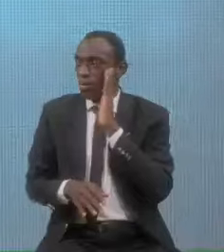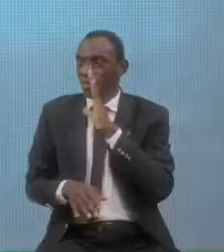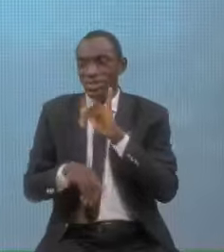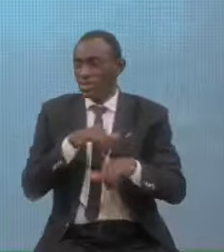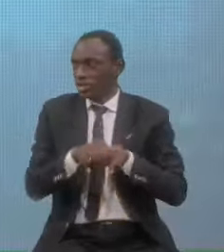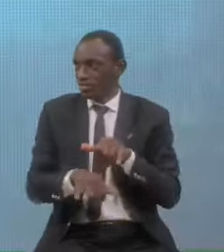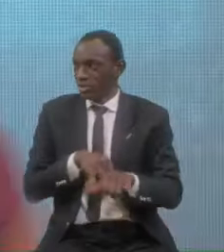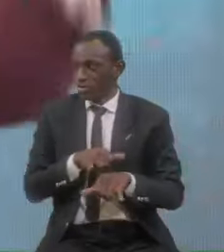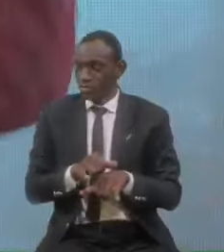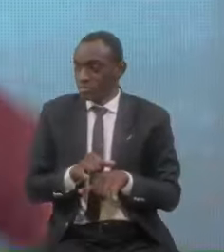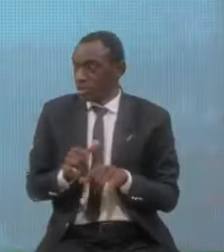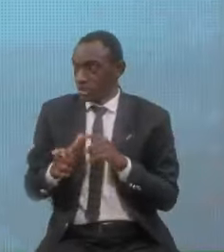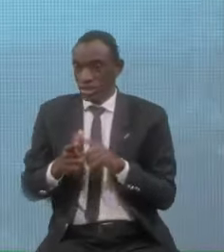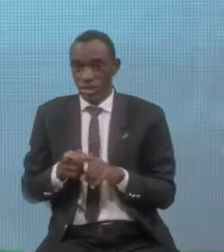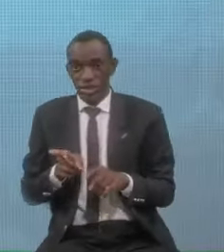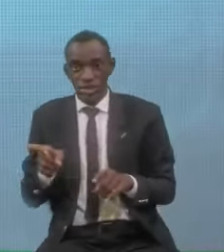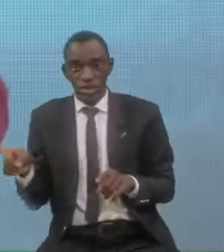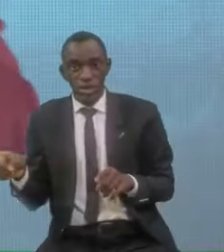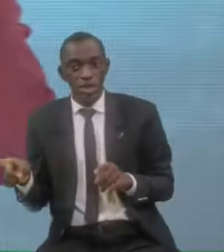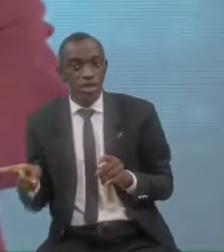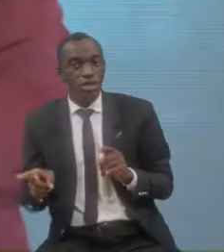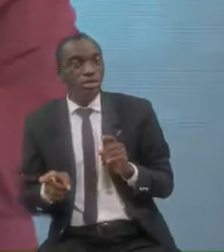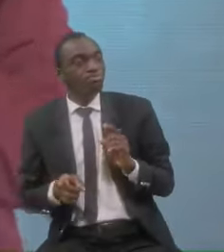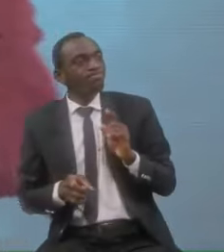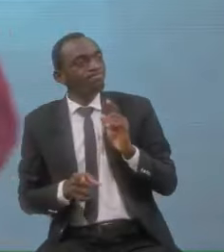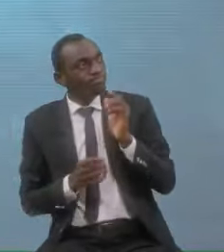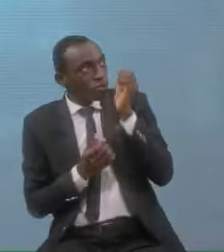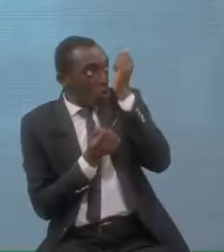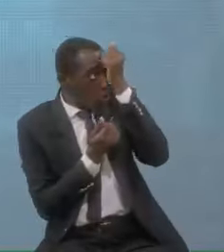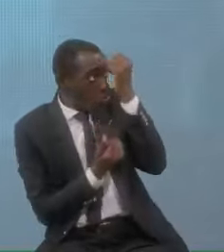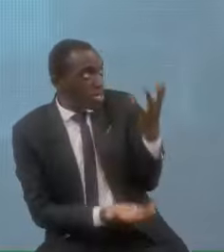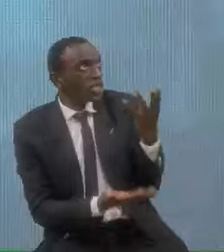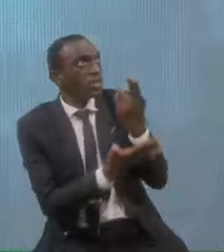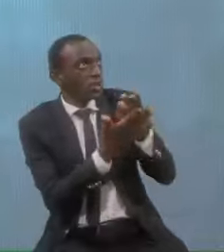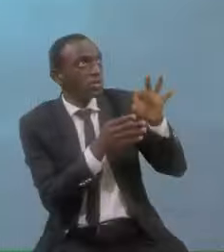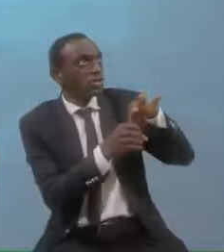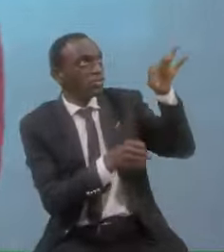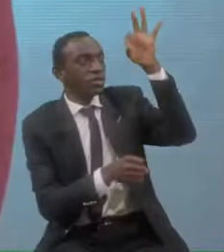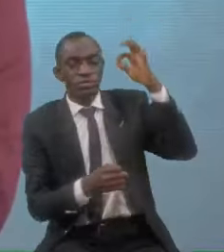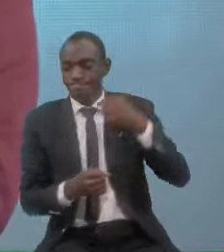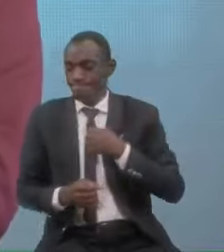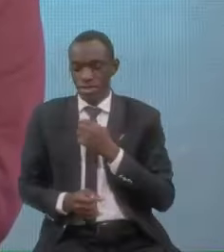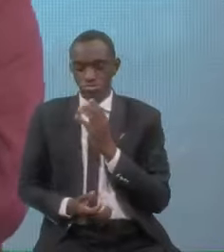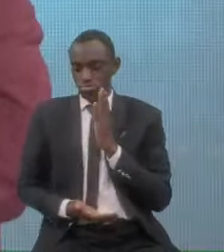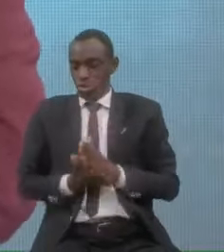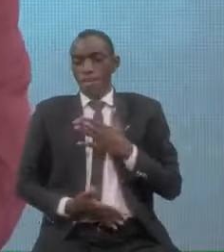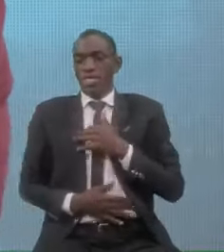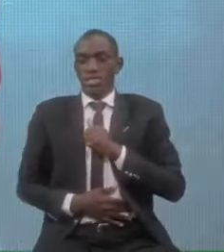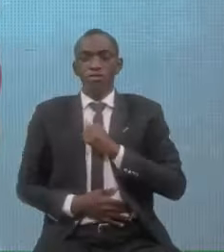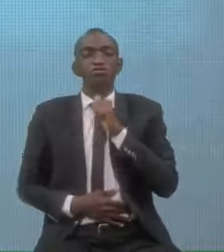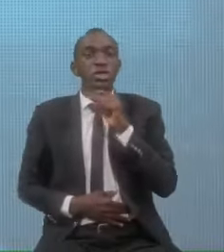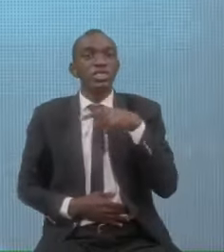the Spirit of God, you have to shut that up, because the Spirit of truth, when he comes, it